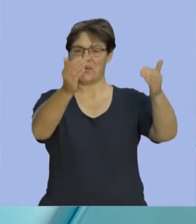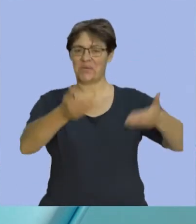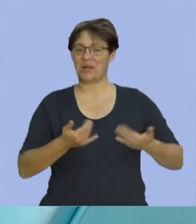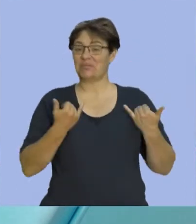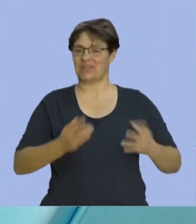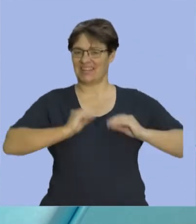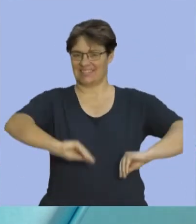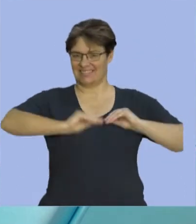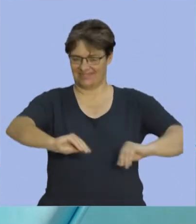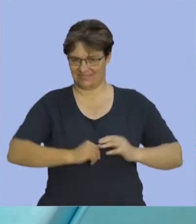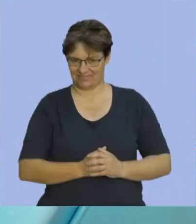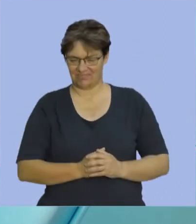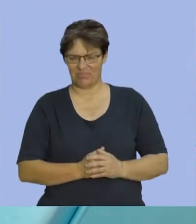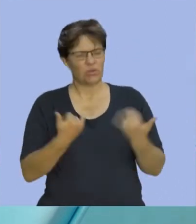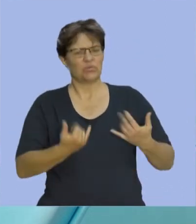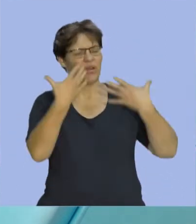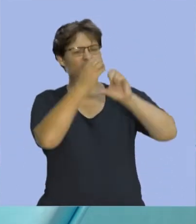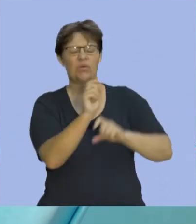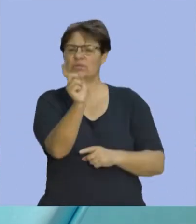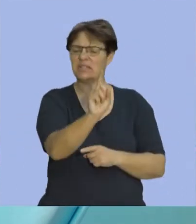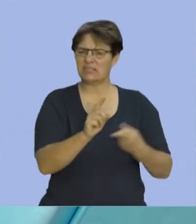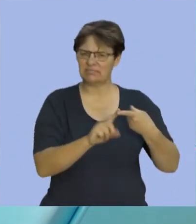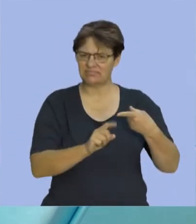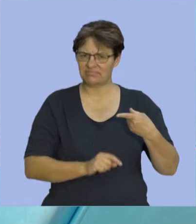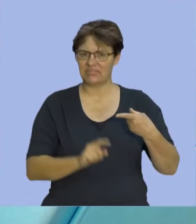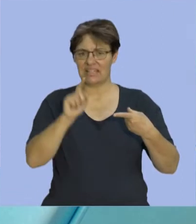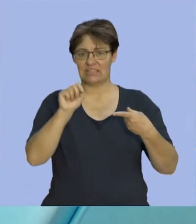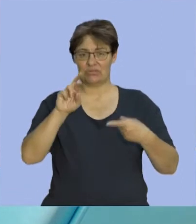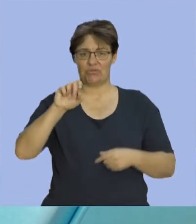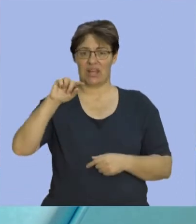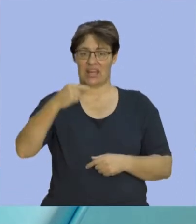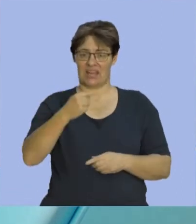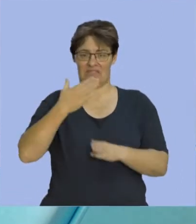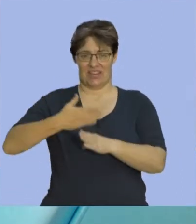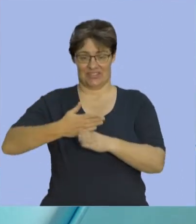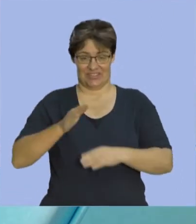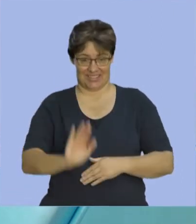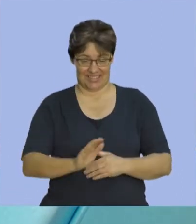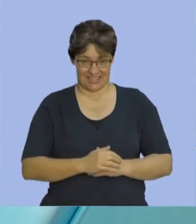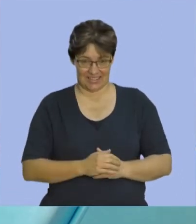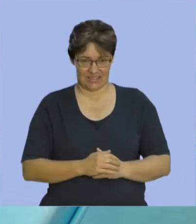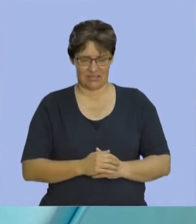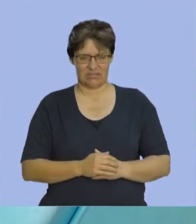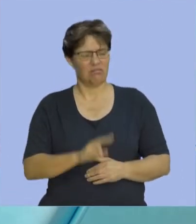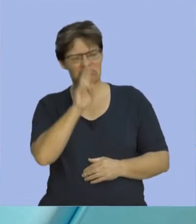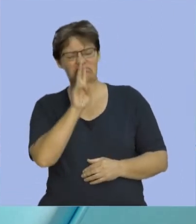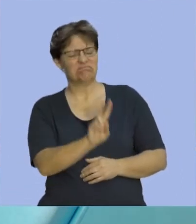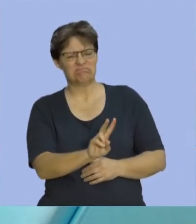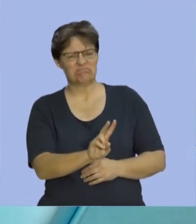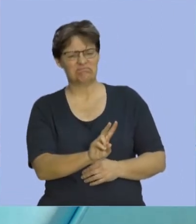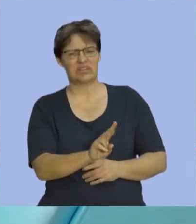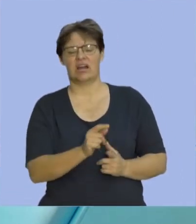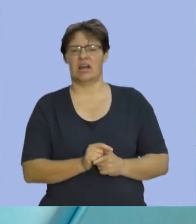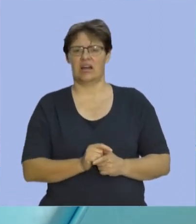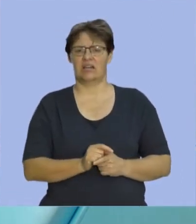to today's lesson. So today we're going to be busy with trigonometric functions, right? We've been looking at what does